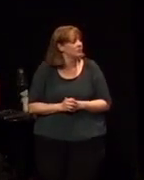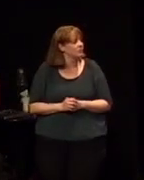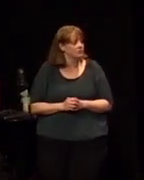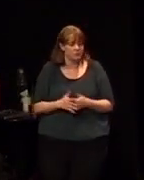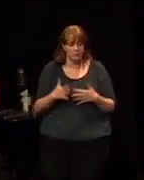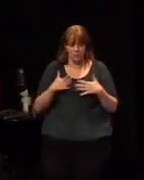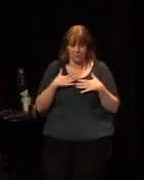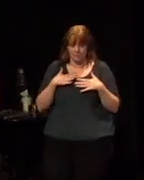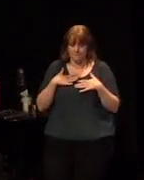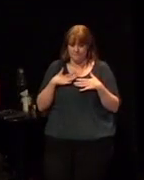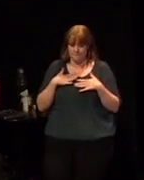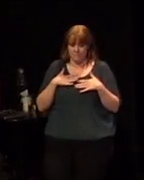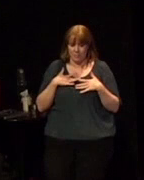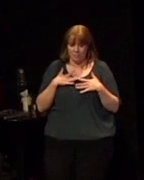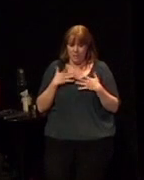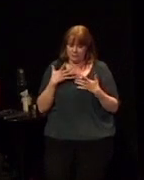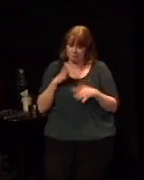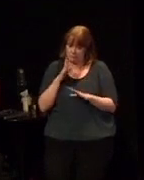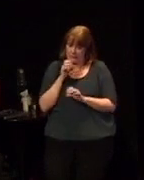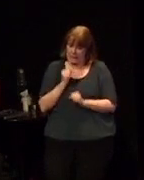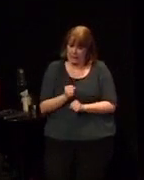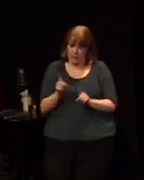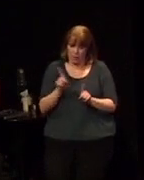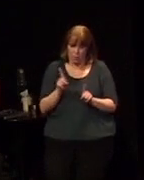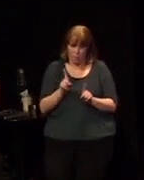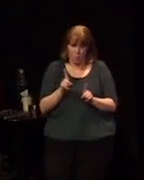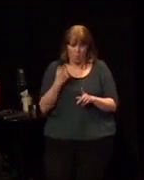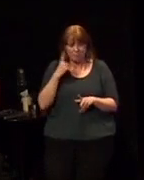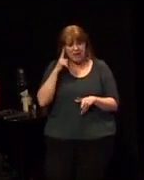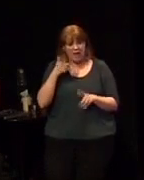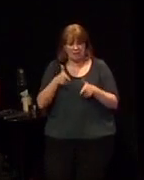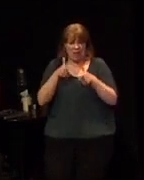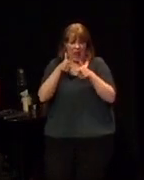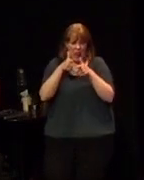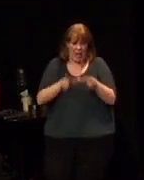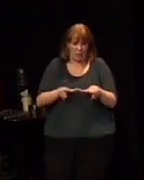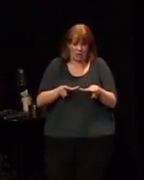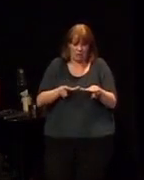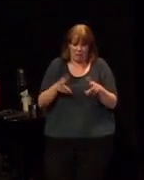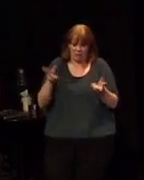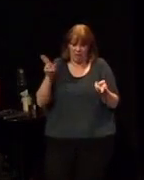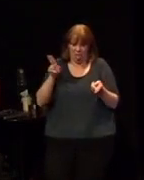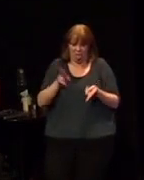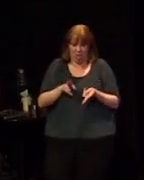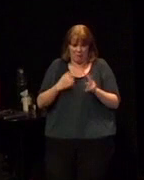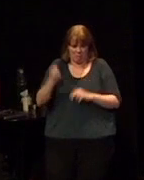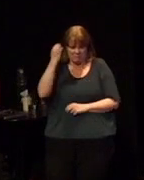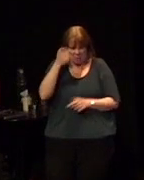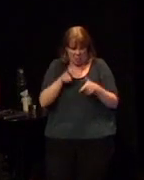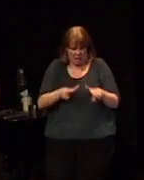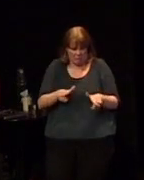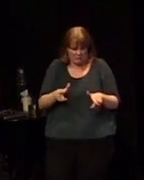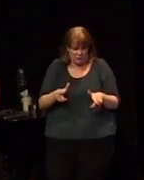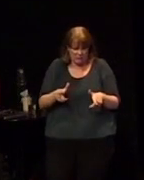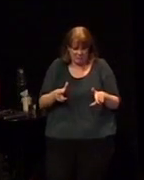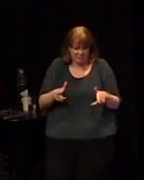One of my pet peeves is the idea of dumbing down language for a deaf audience. And